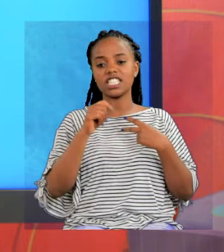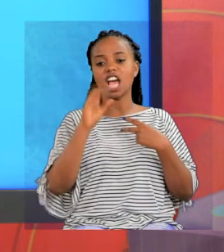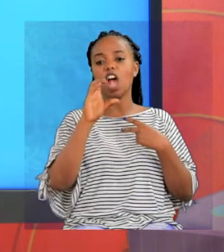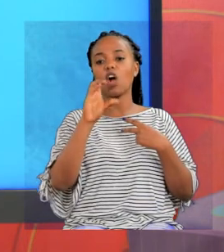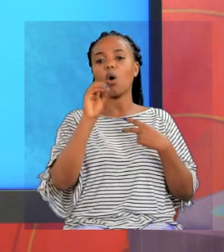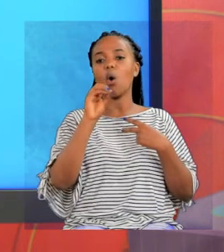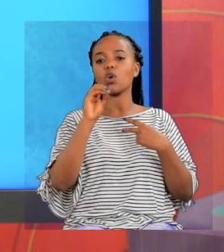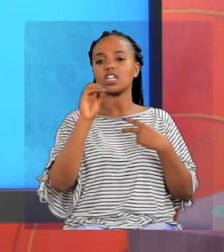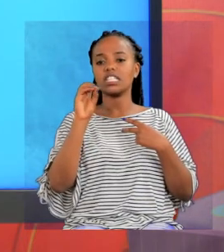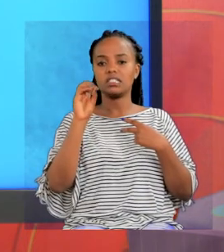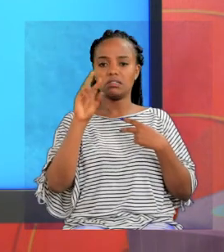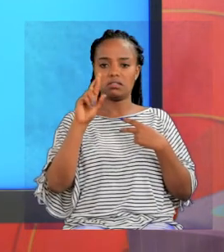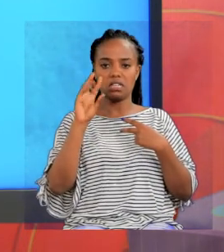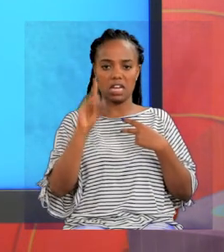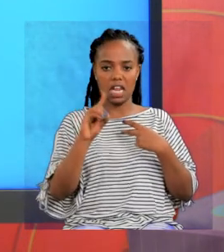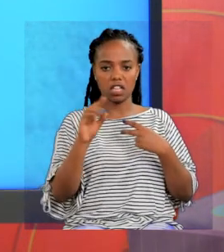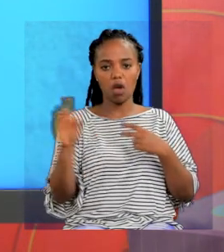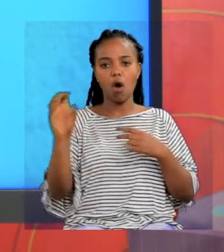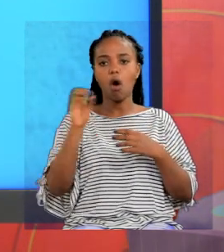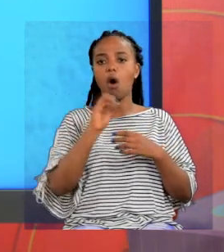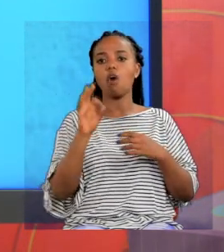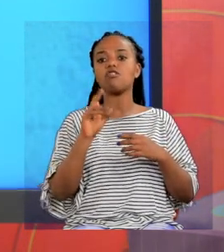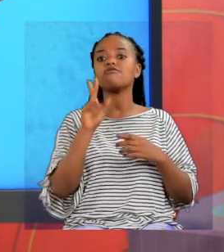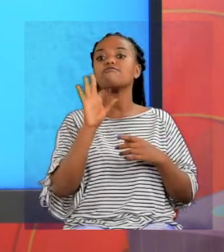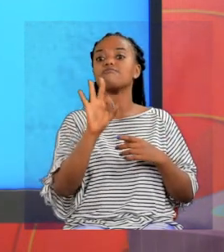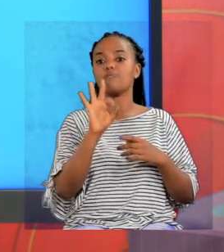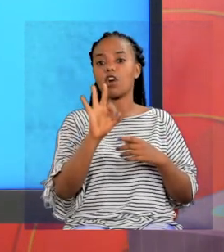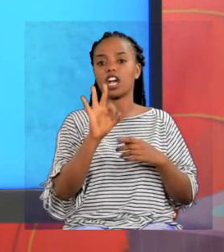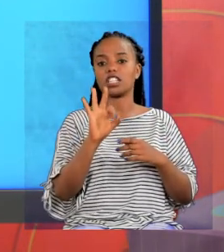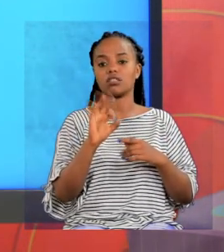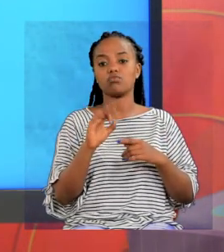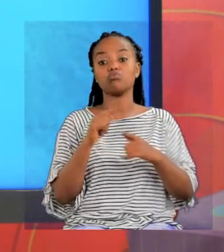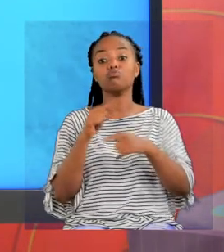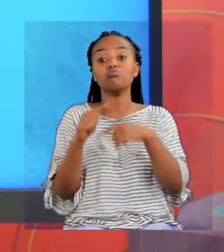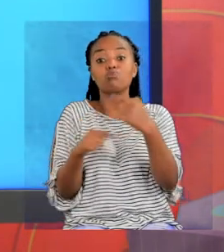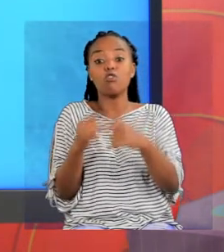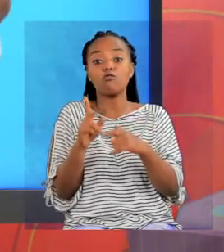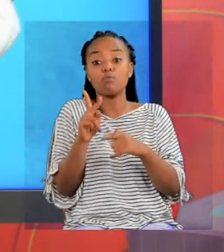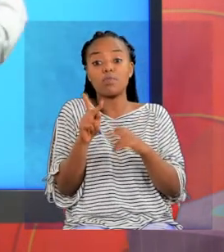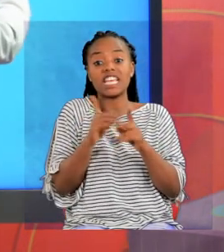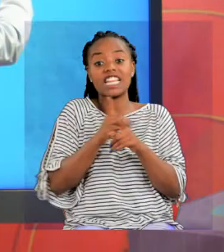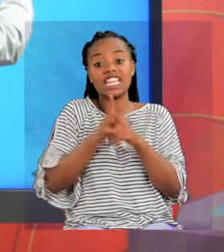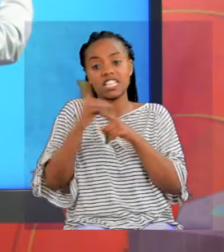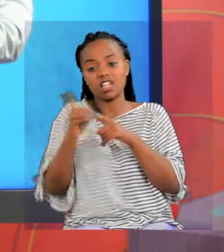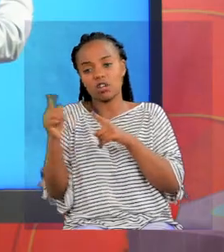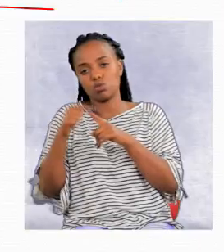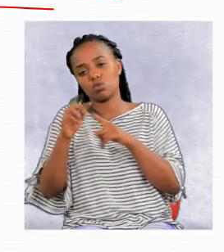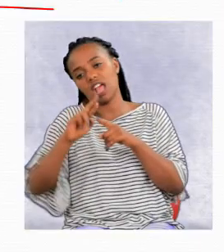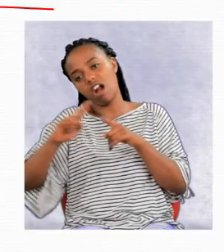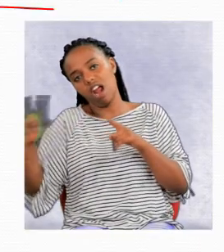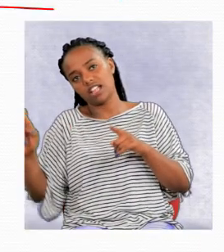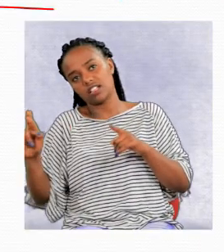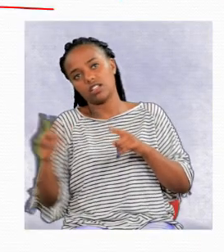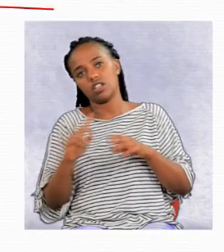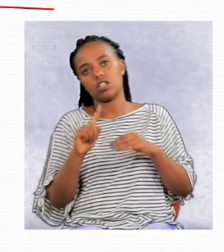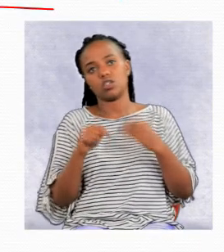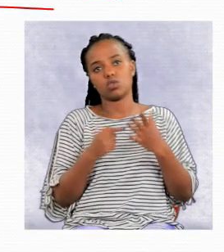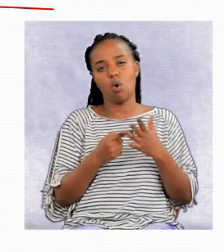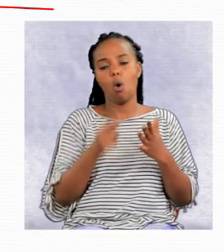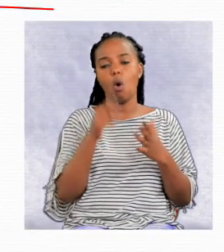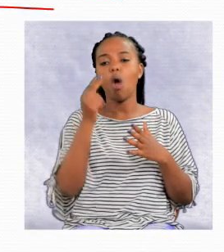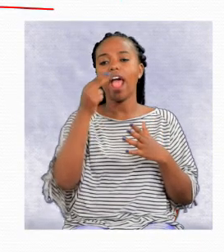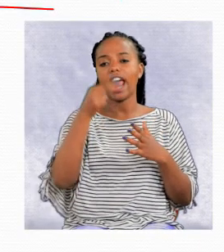of focus. It moves P distance to the right. So here it is